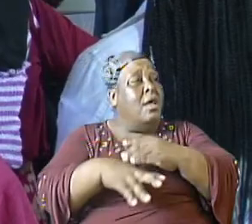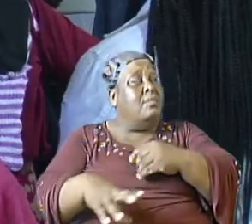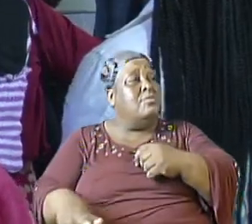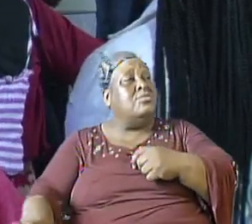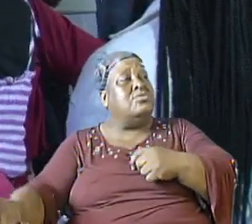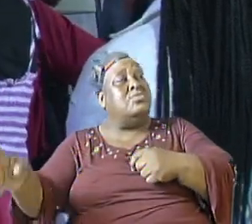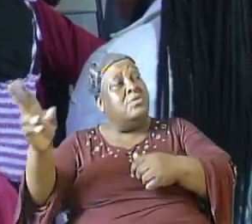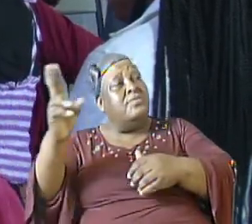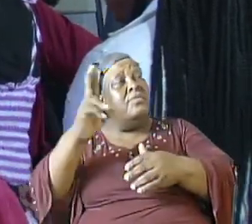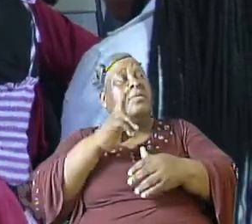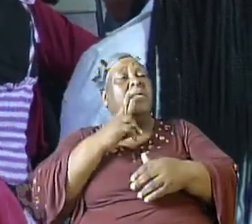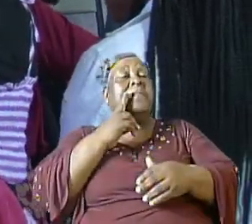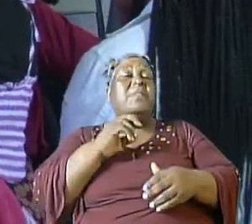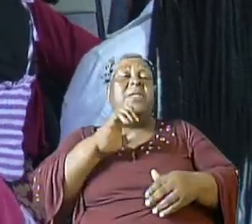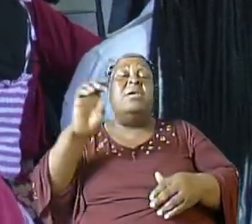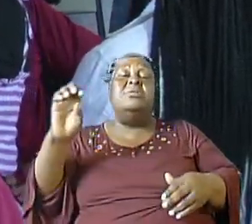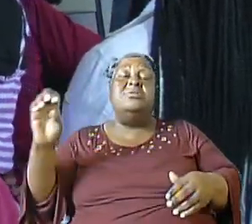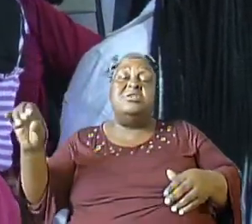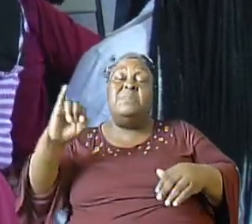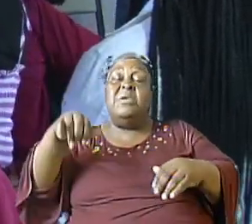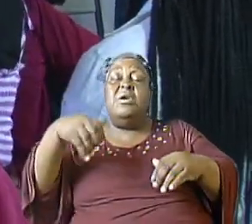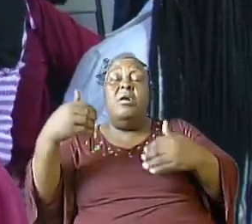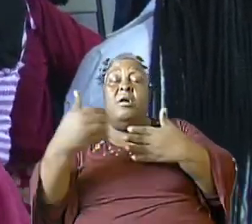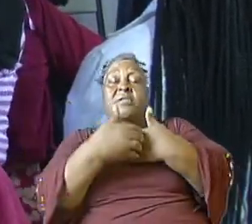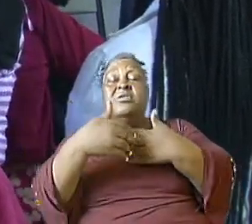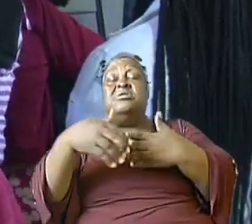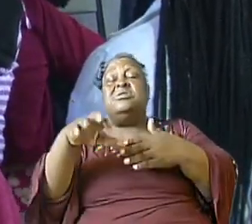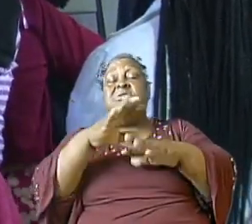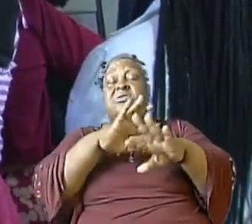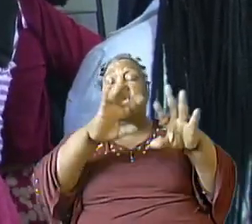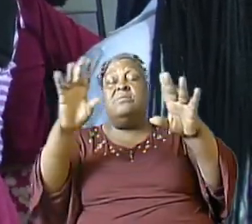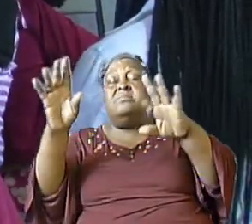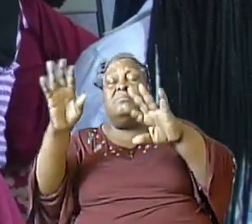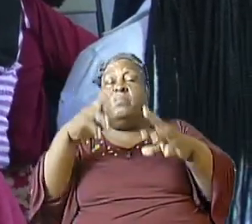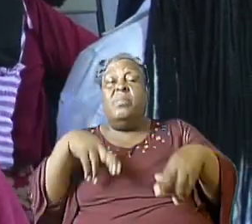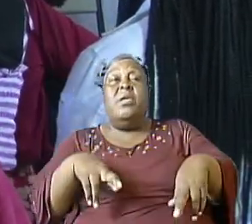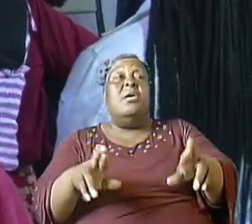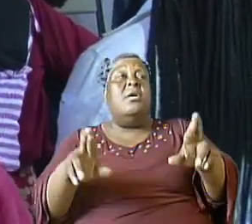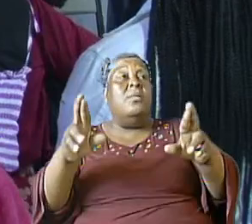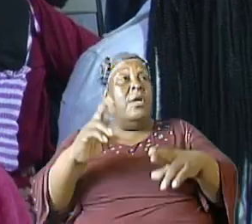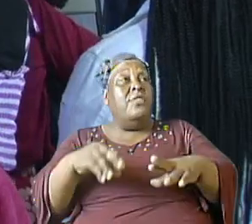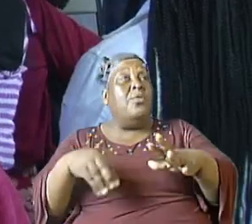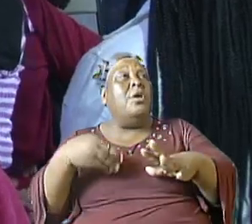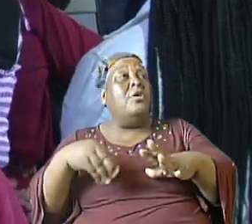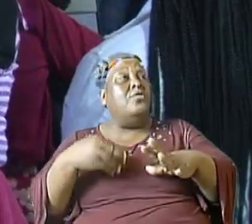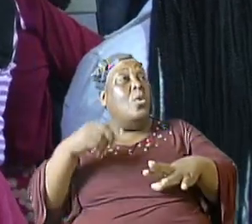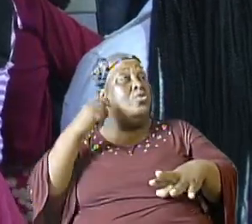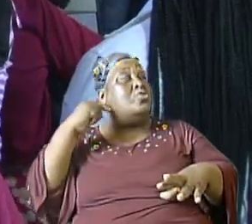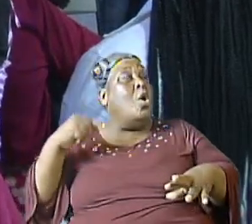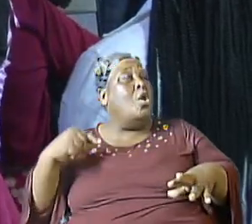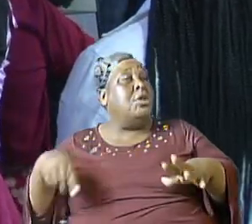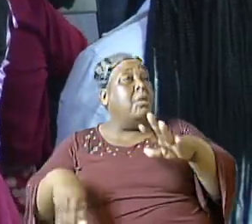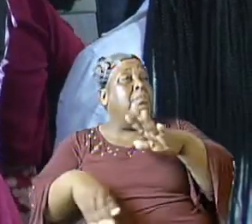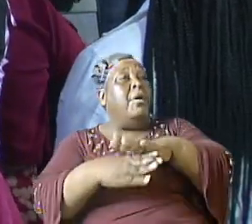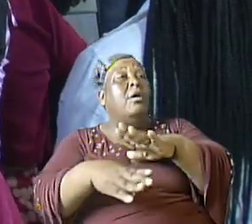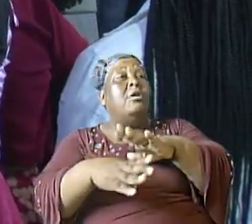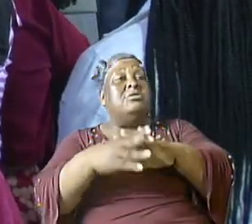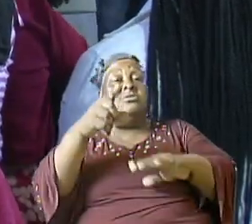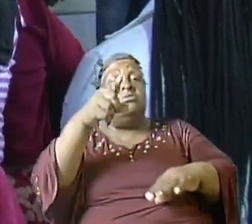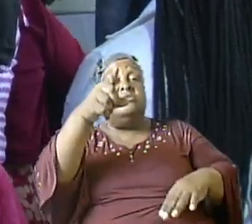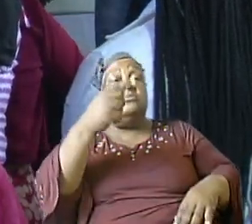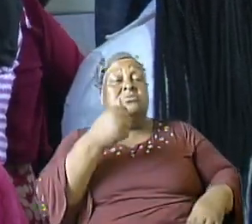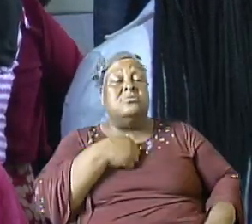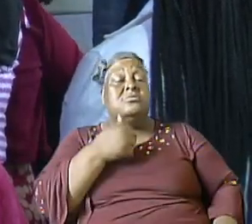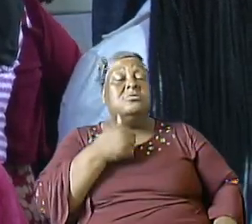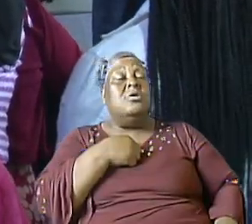believe in the power of sweet forever, just beyond the sound of the river, when the rings of